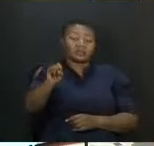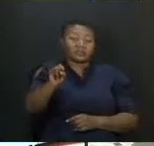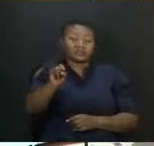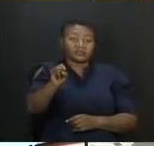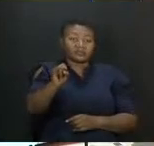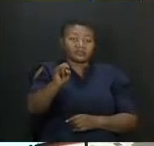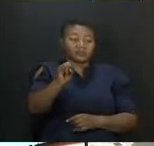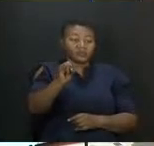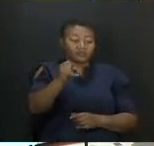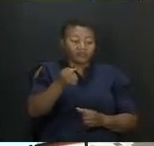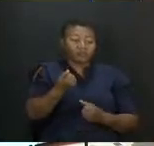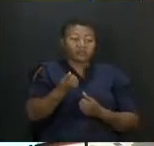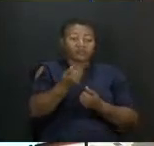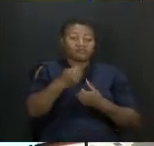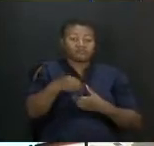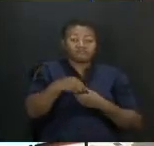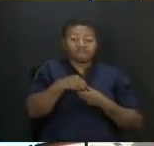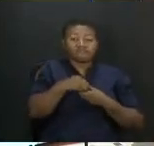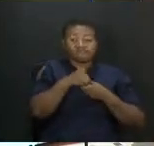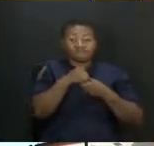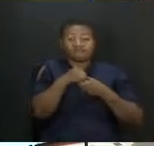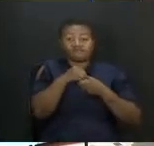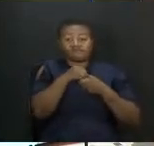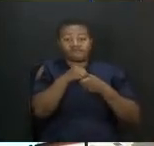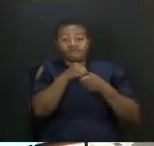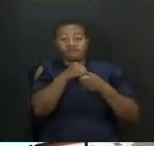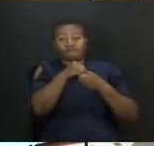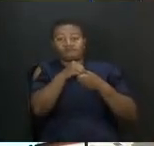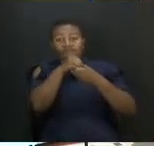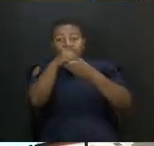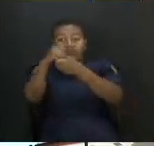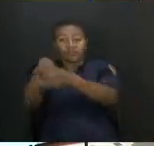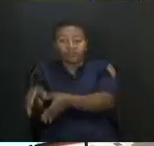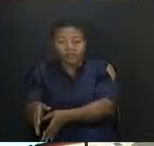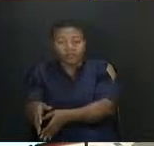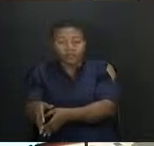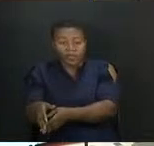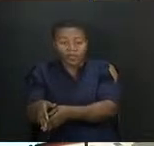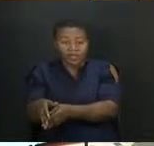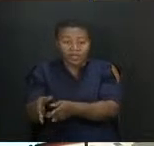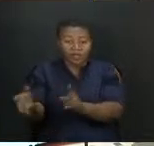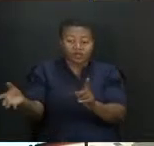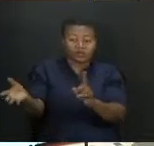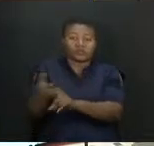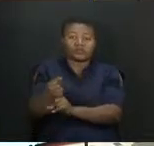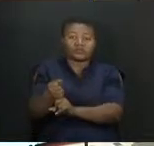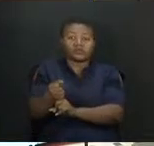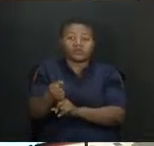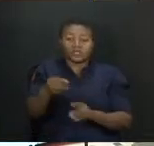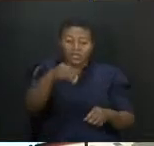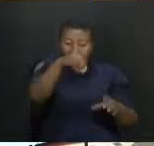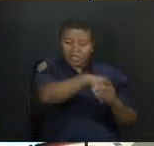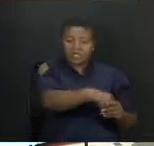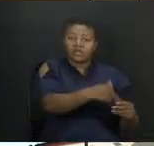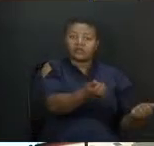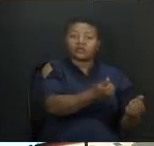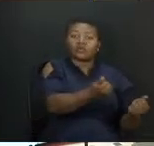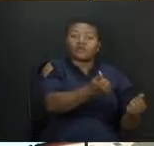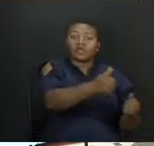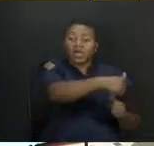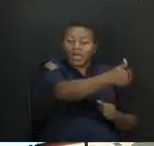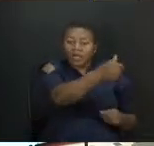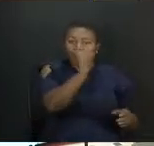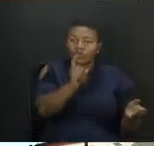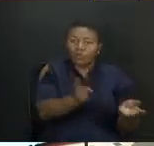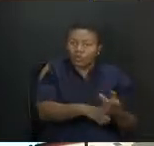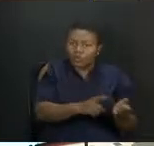get into trouble and they are contained, there wouldn't be any spread. So I'm calling not only the central region brothers and sisters